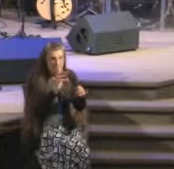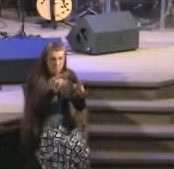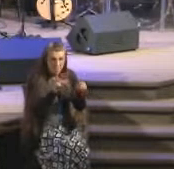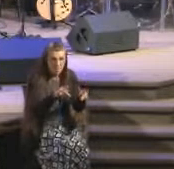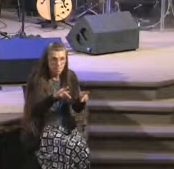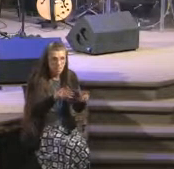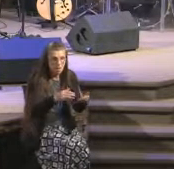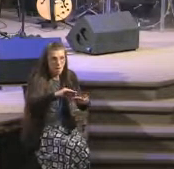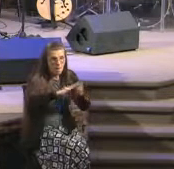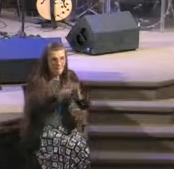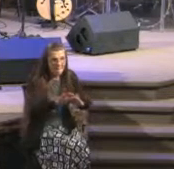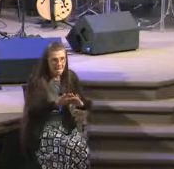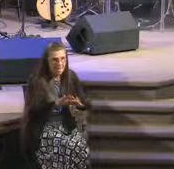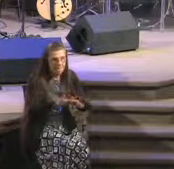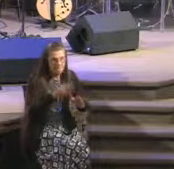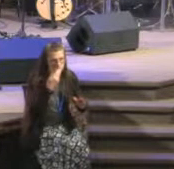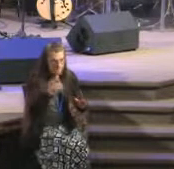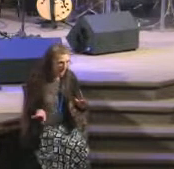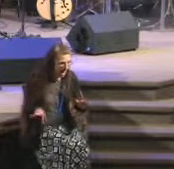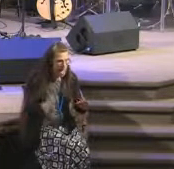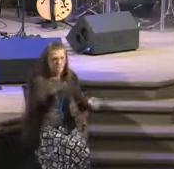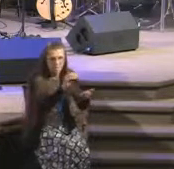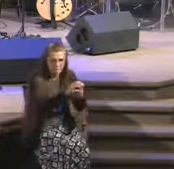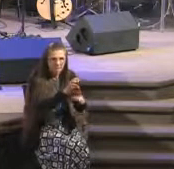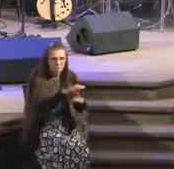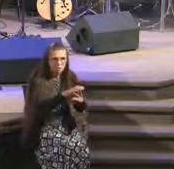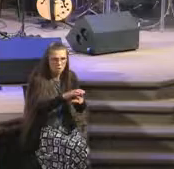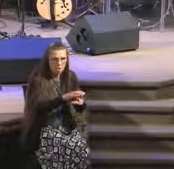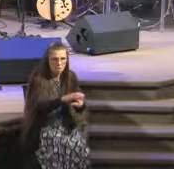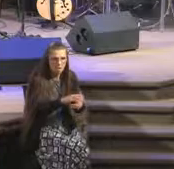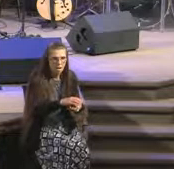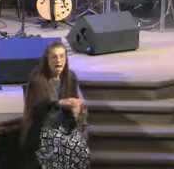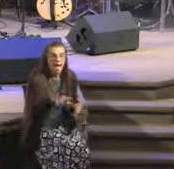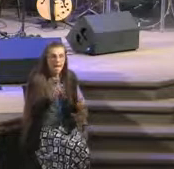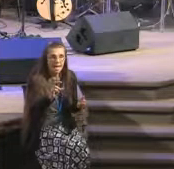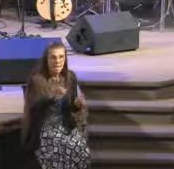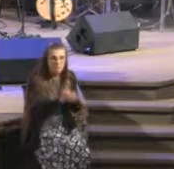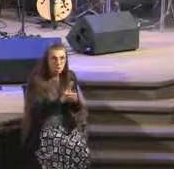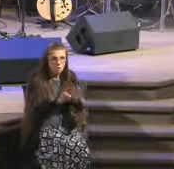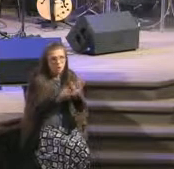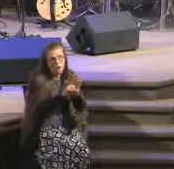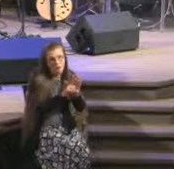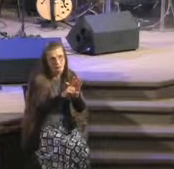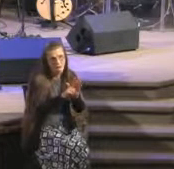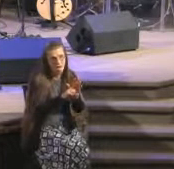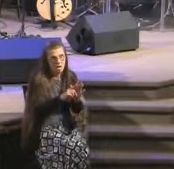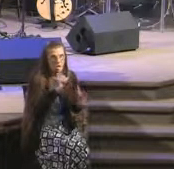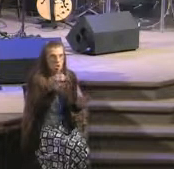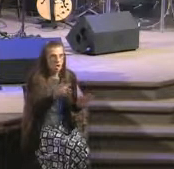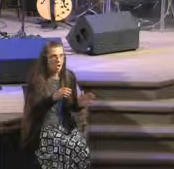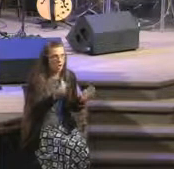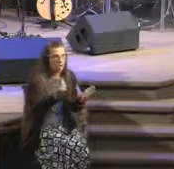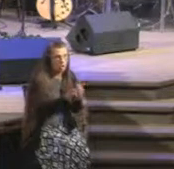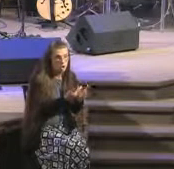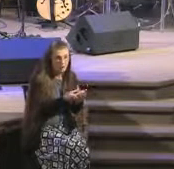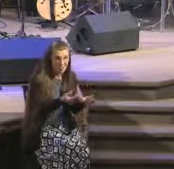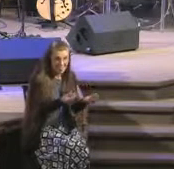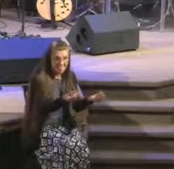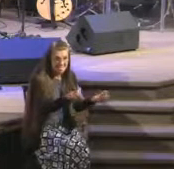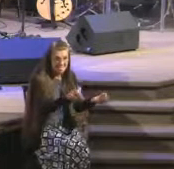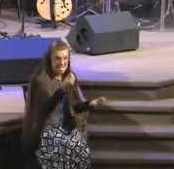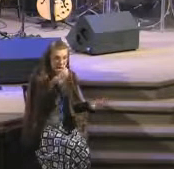corrupt and abusive, just like they saw happening in the church. And they used the law to call the good things bad and the bad